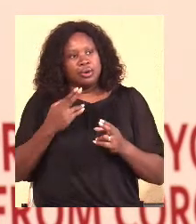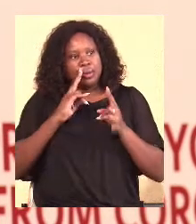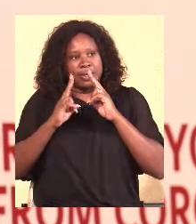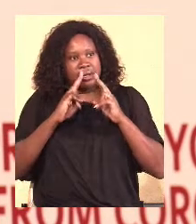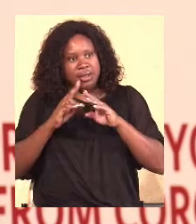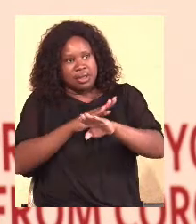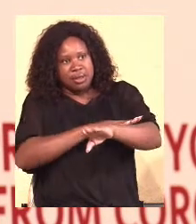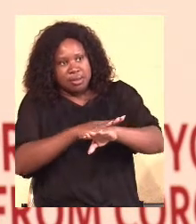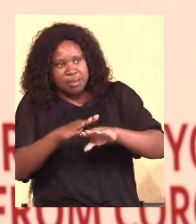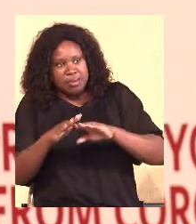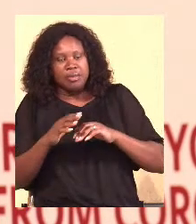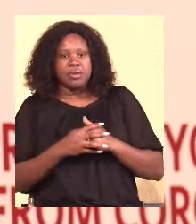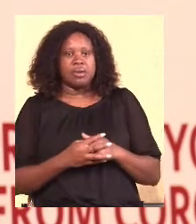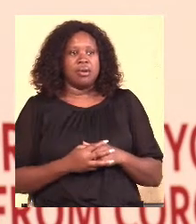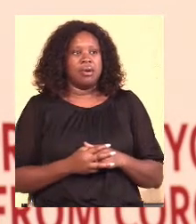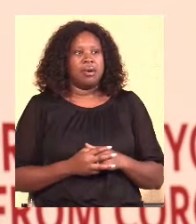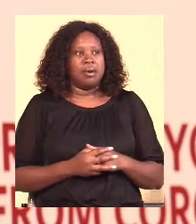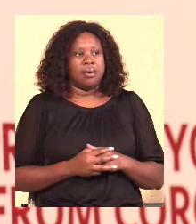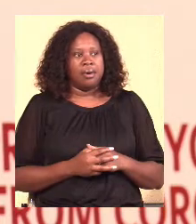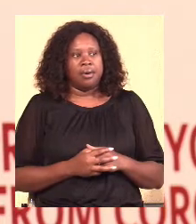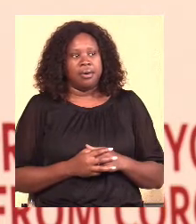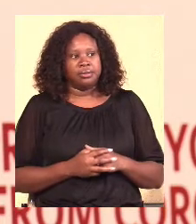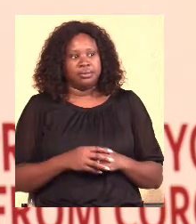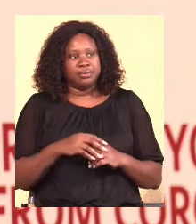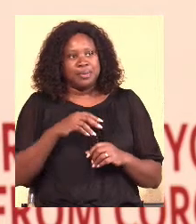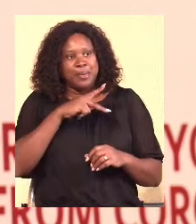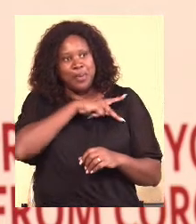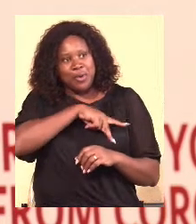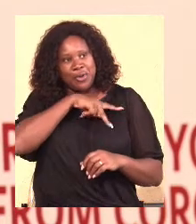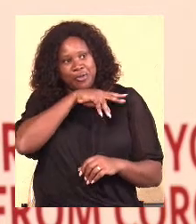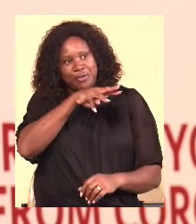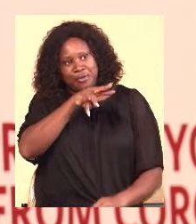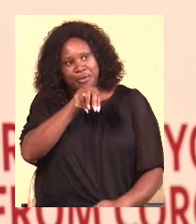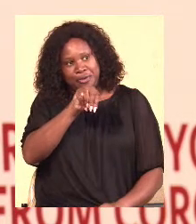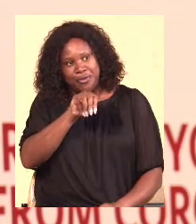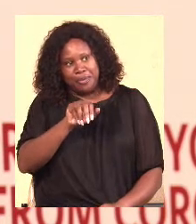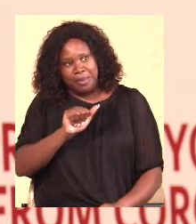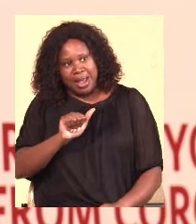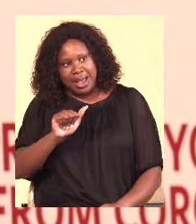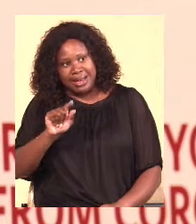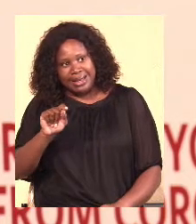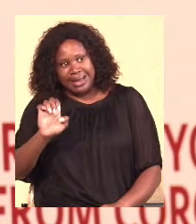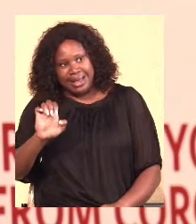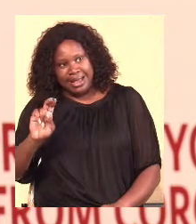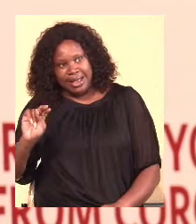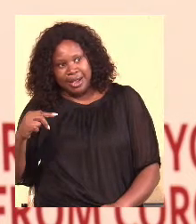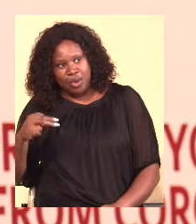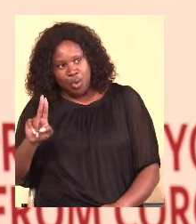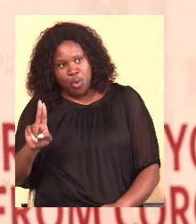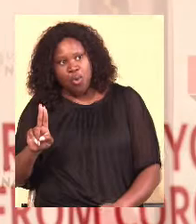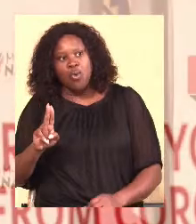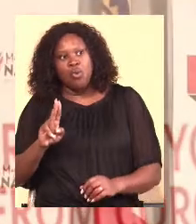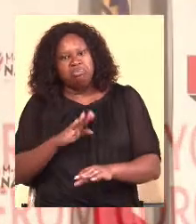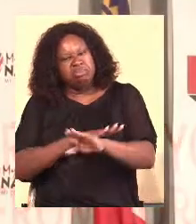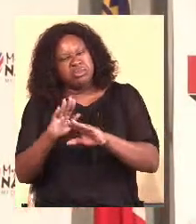I would ask Prof. Matengu to give us generally what these modalities will be for this task force.